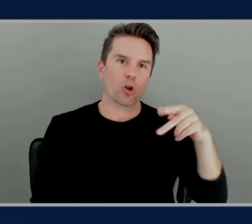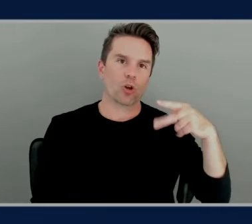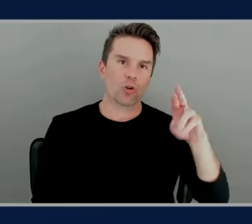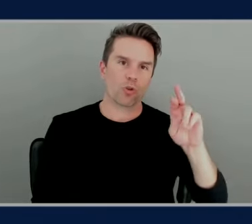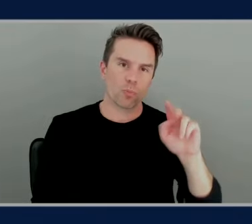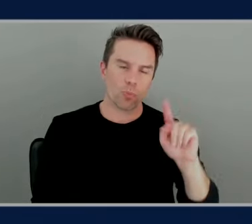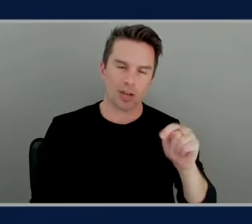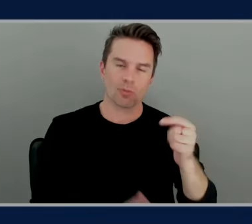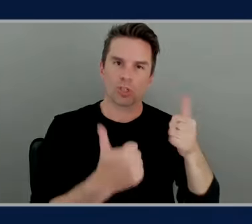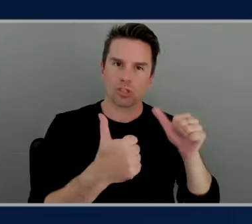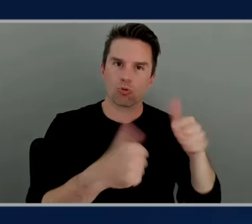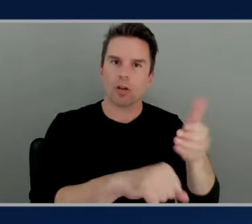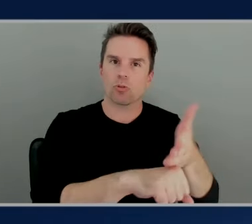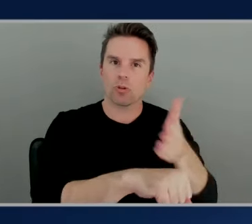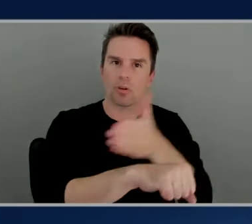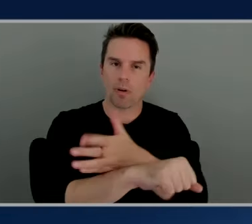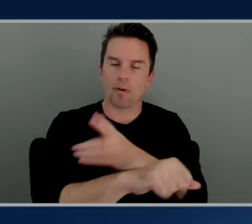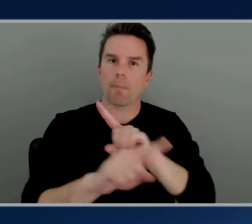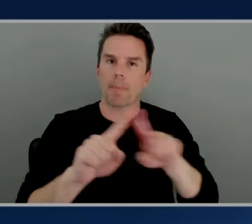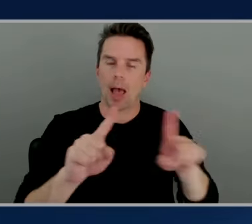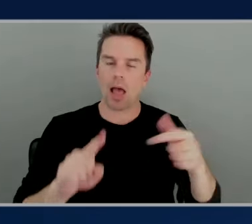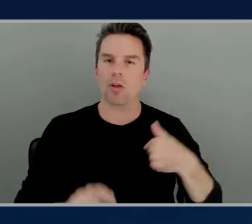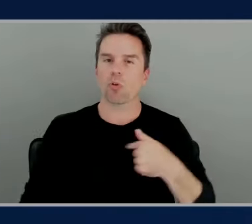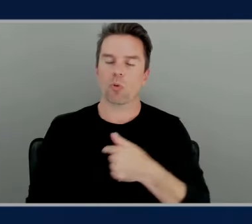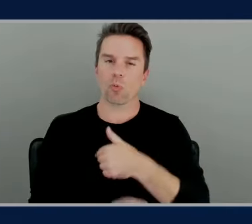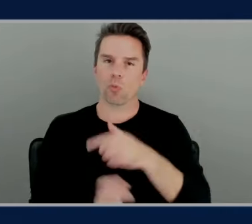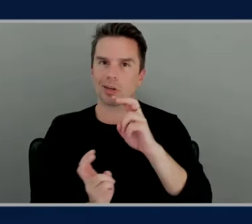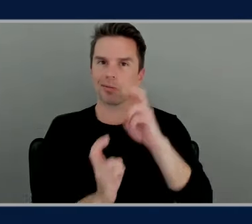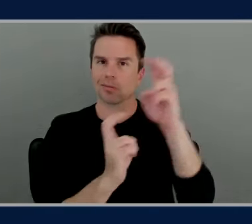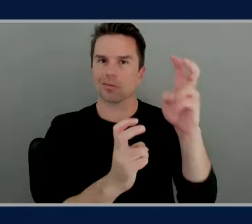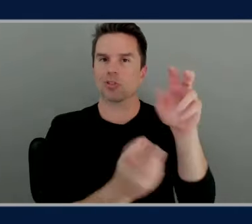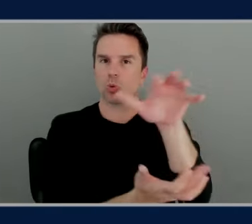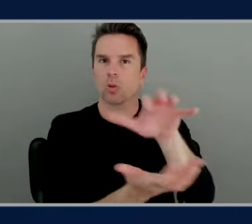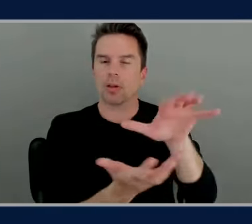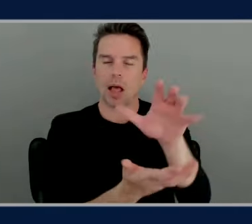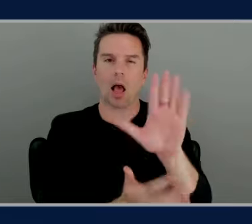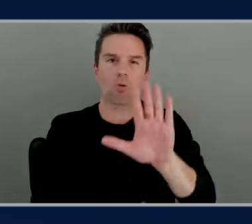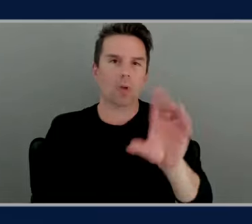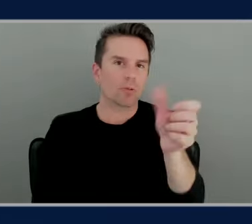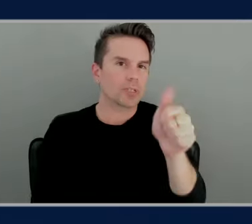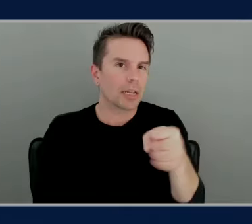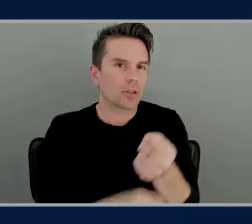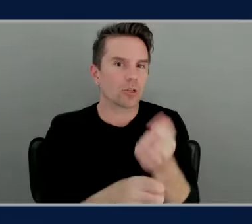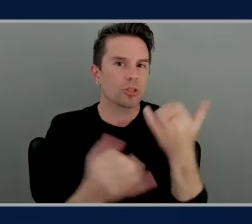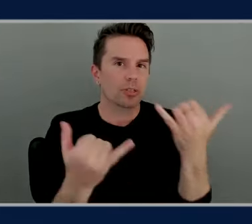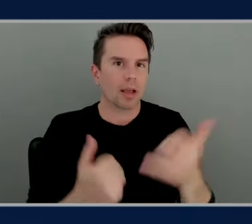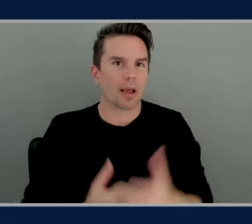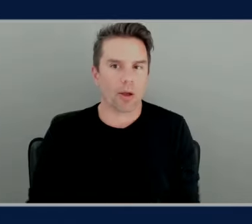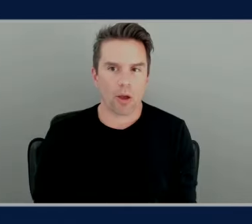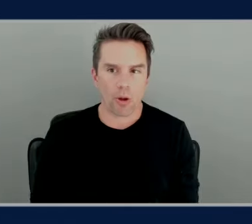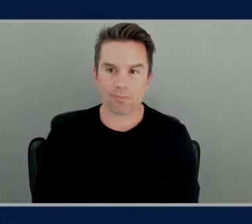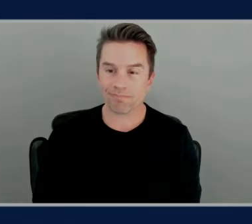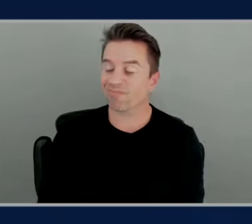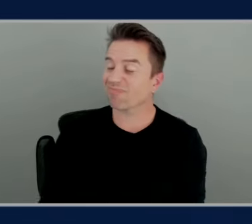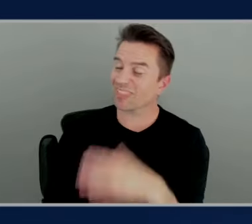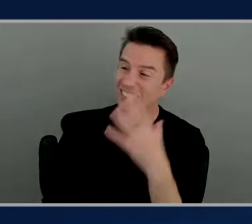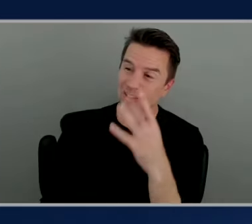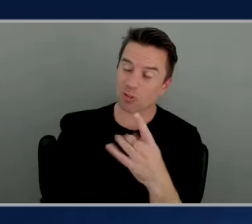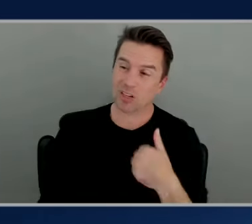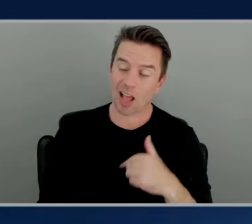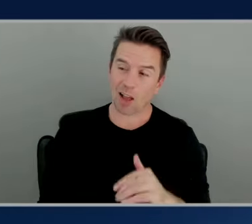specifically for over 10 years at this point. It's kind of interesting. I actually grew up on a farm and ranch, and right next to